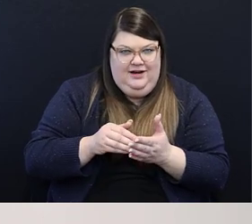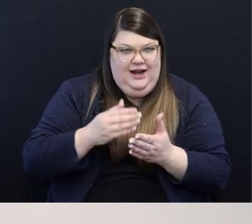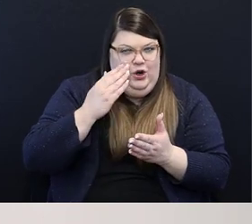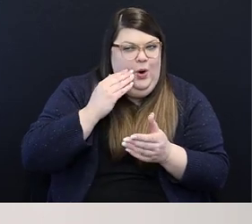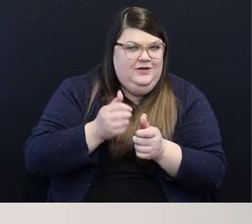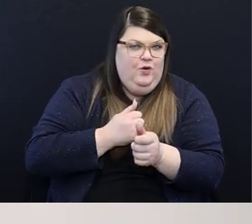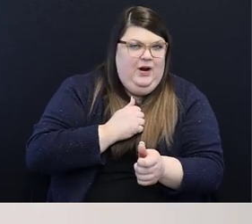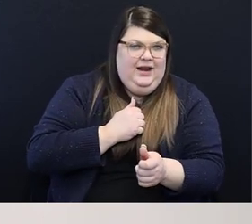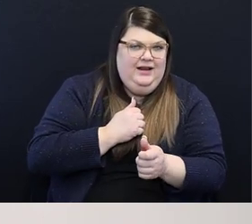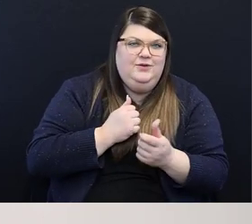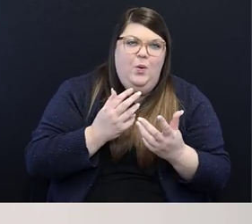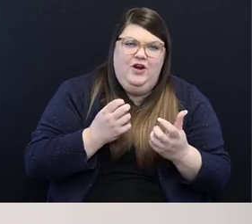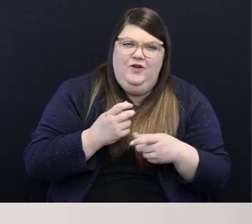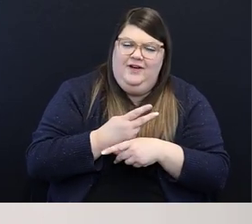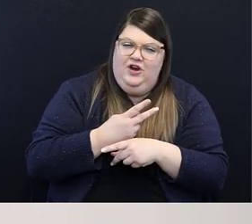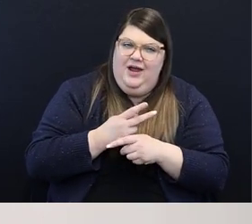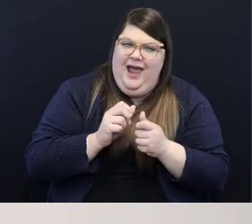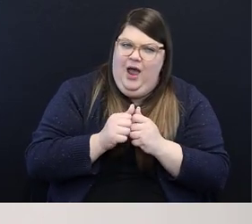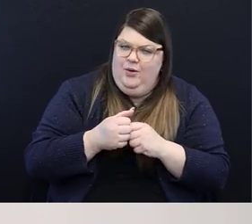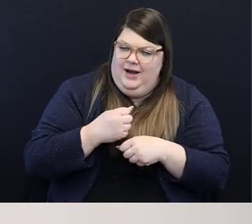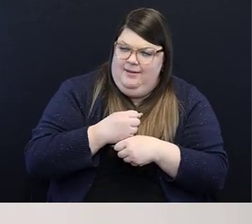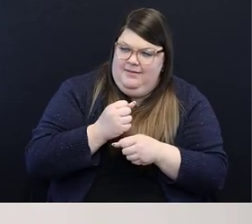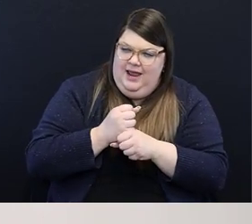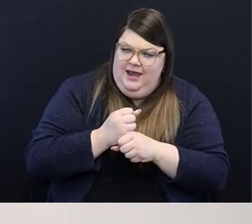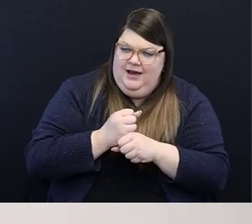So I wanted to figure out